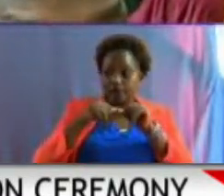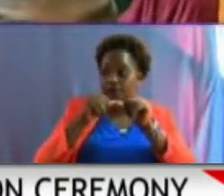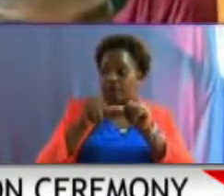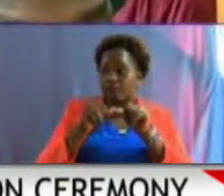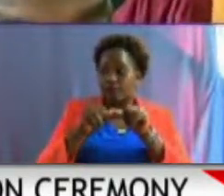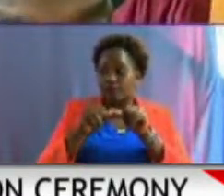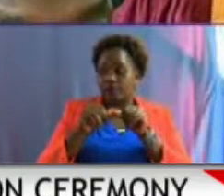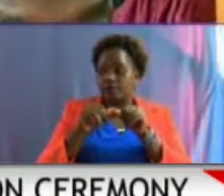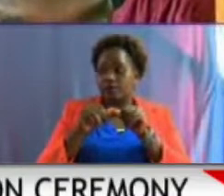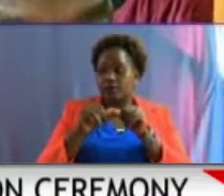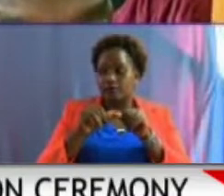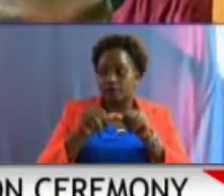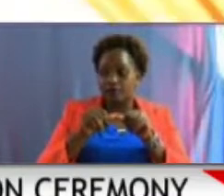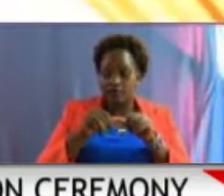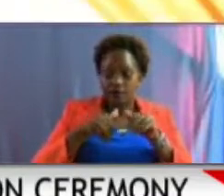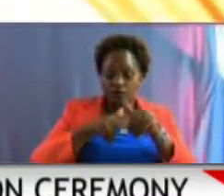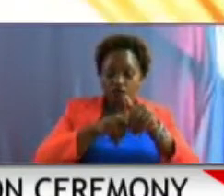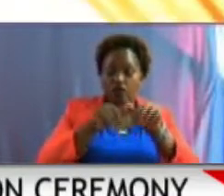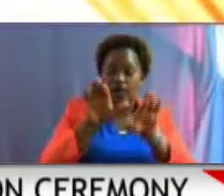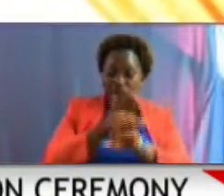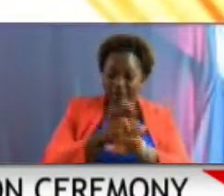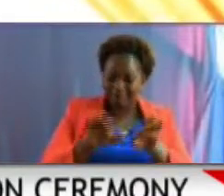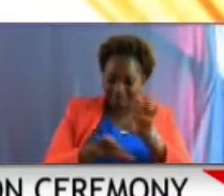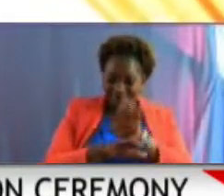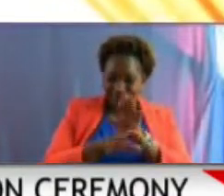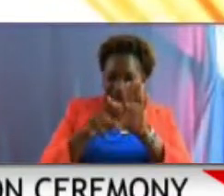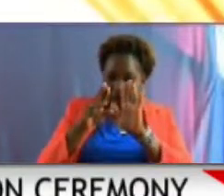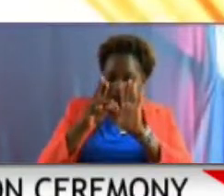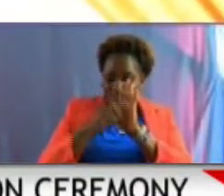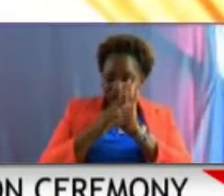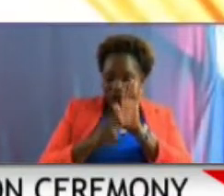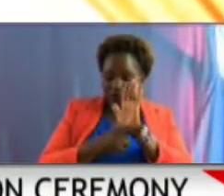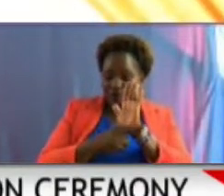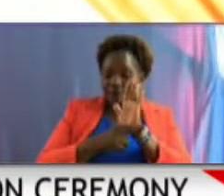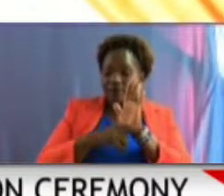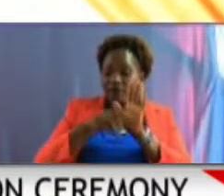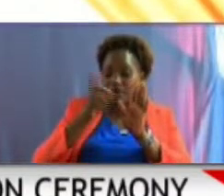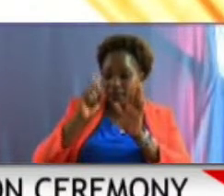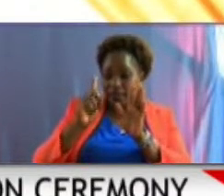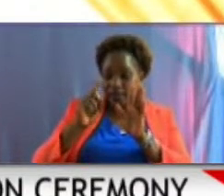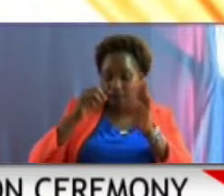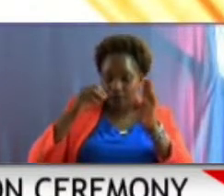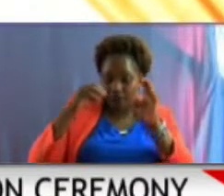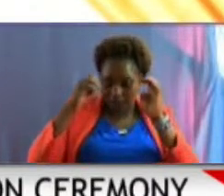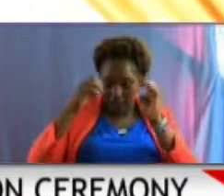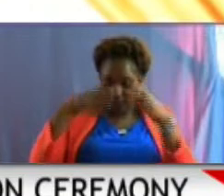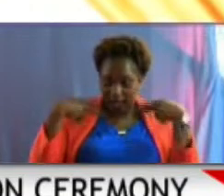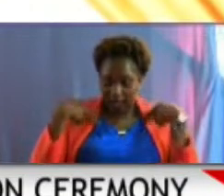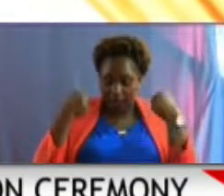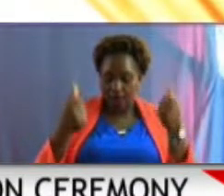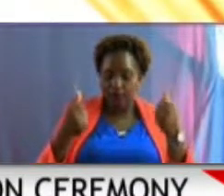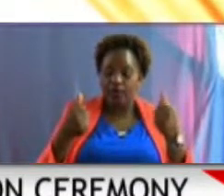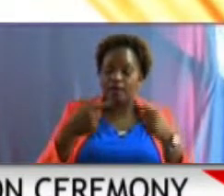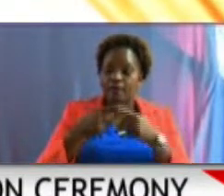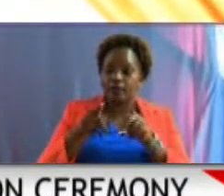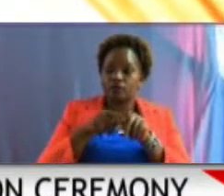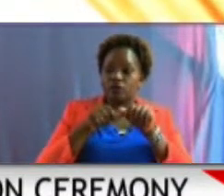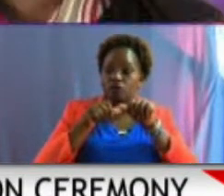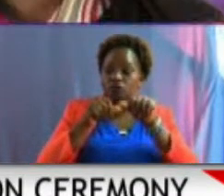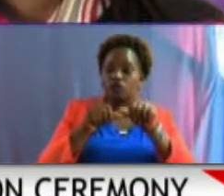and closely followed protocols recommended by the Ministry of Health as it continued to